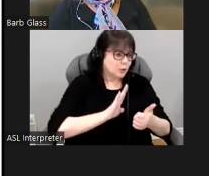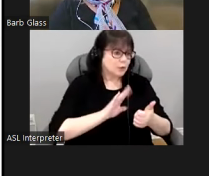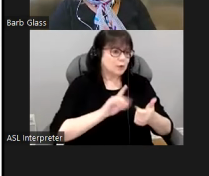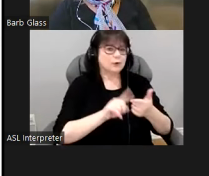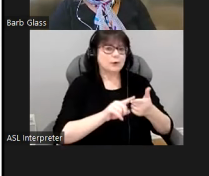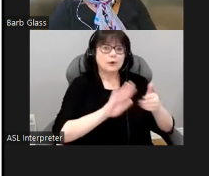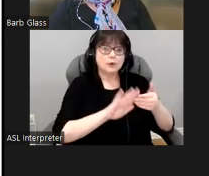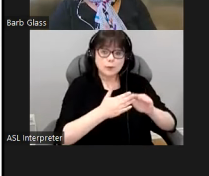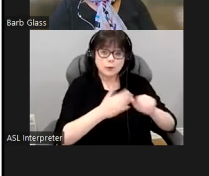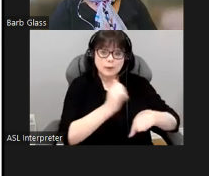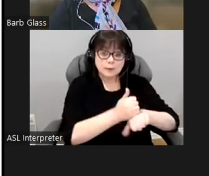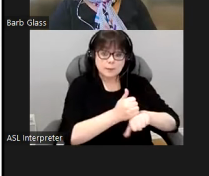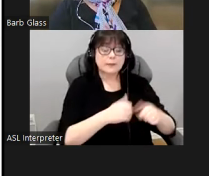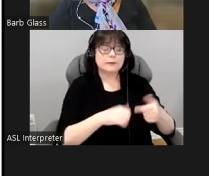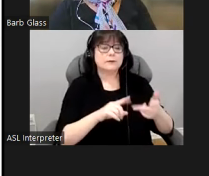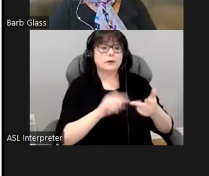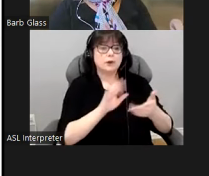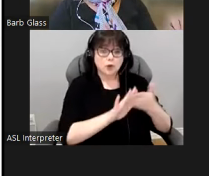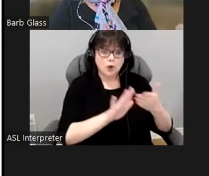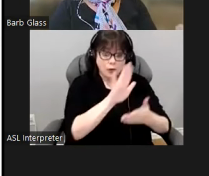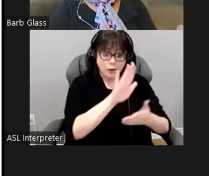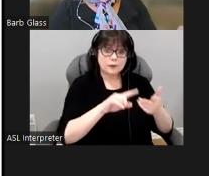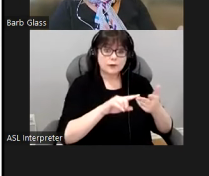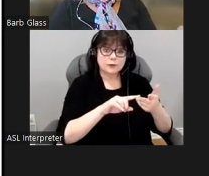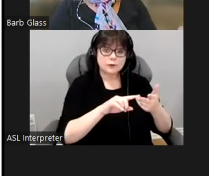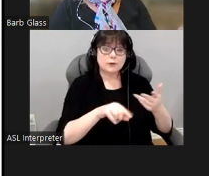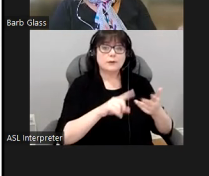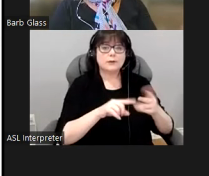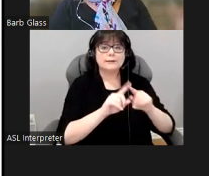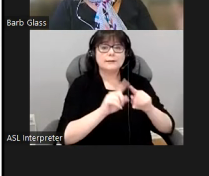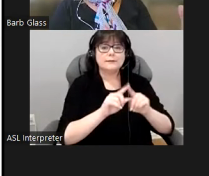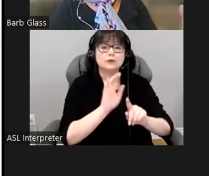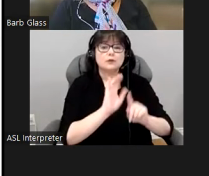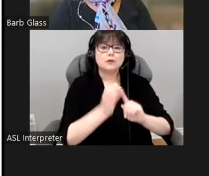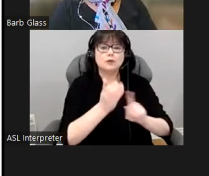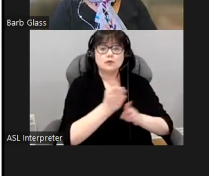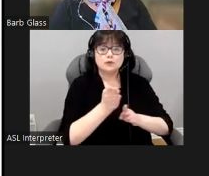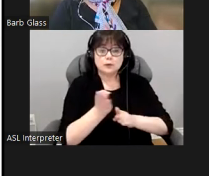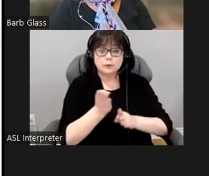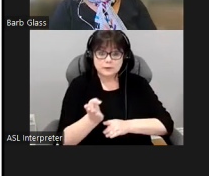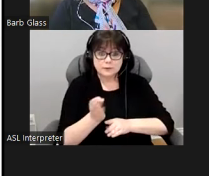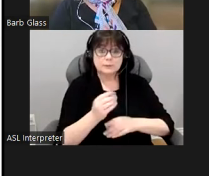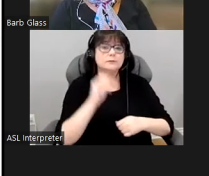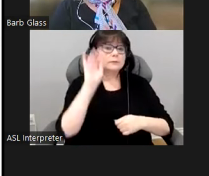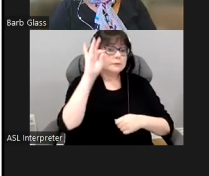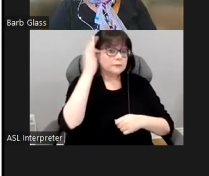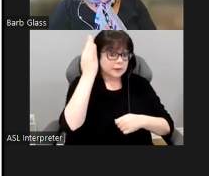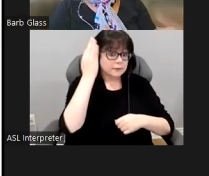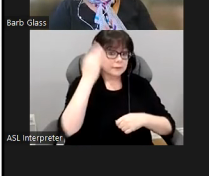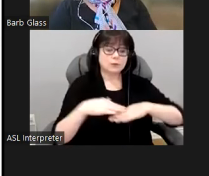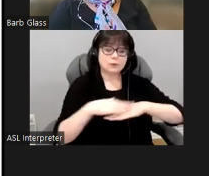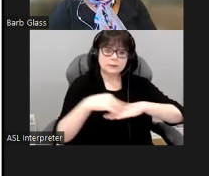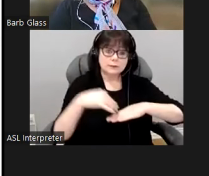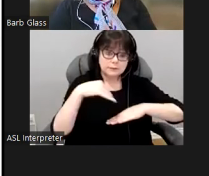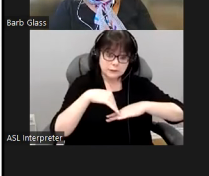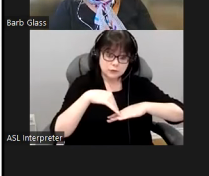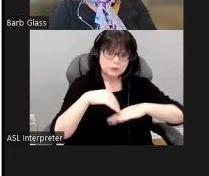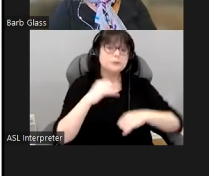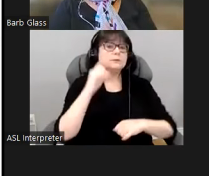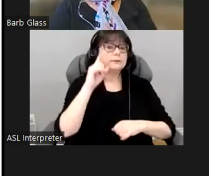sector, and to our cultural streams, Francophone, Indigenous,